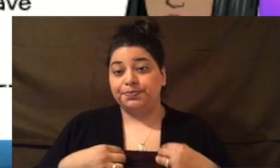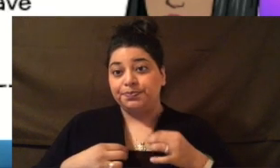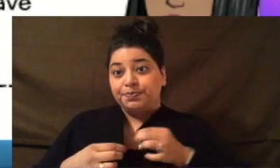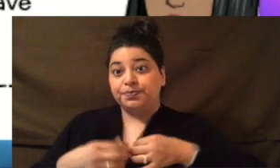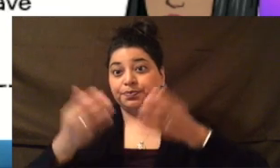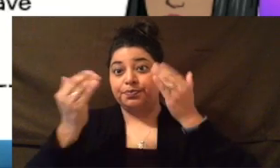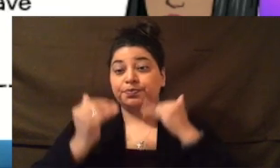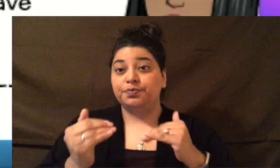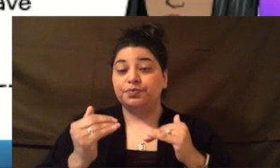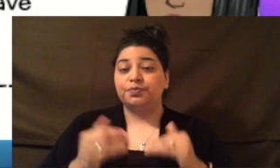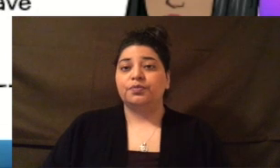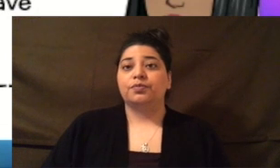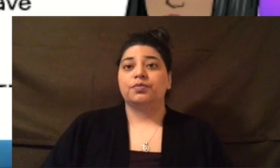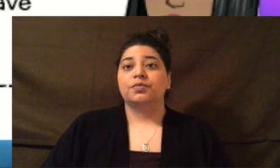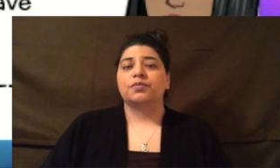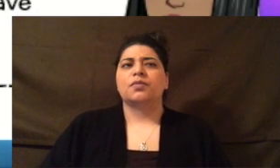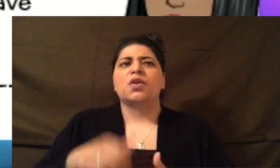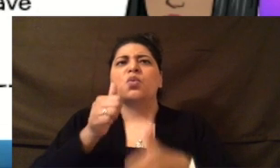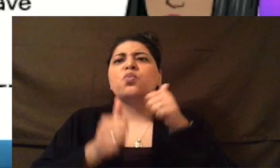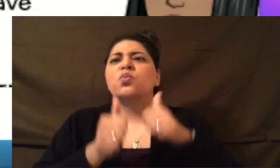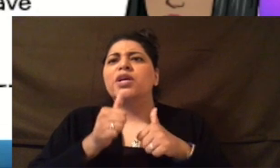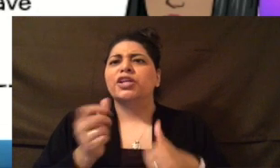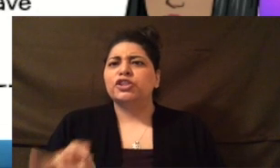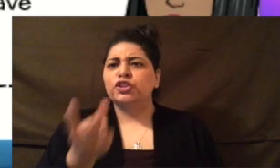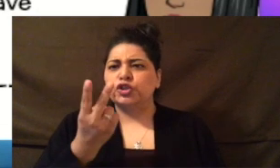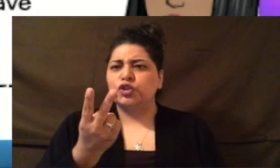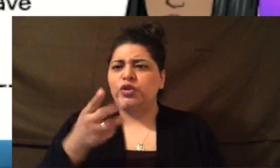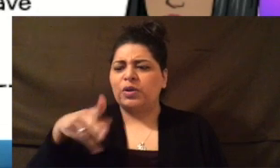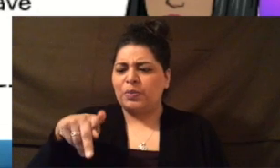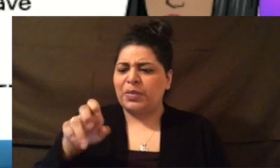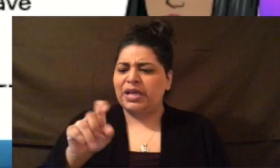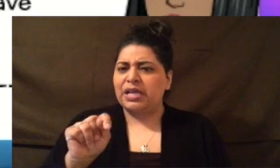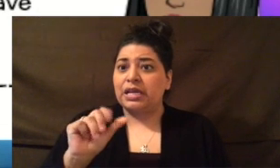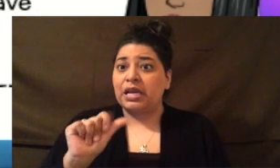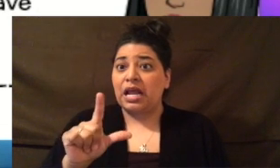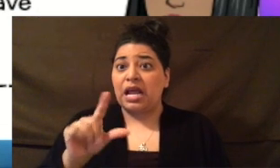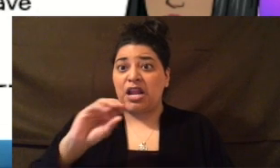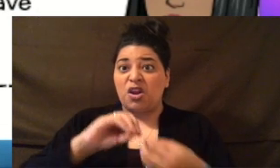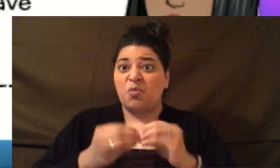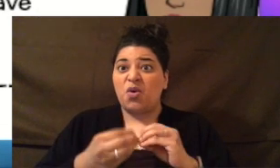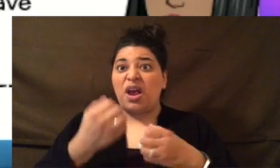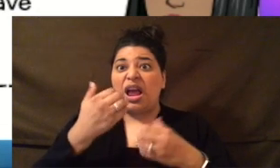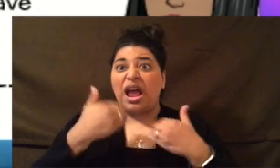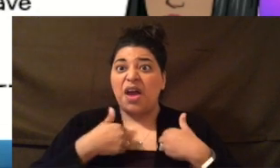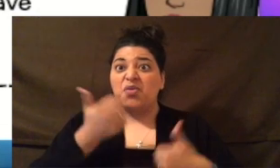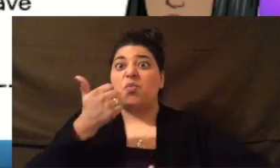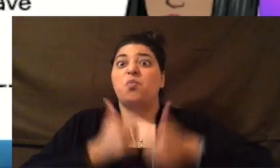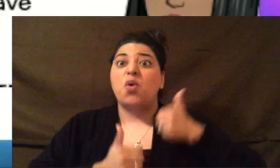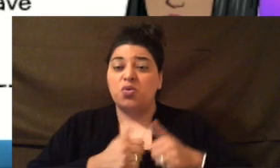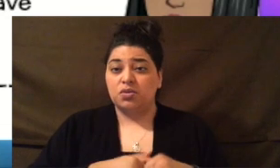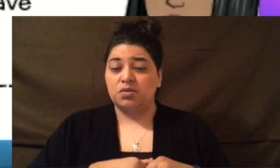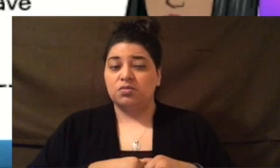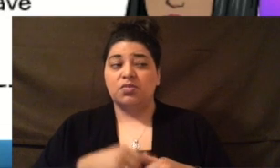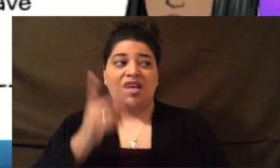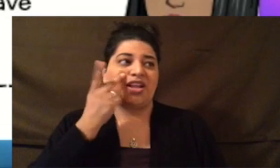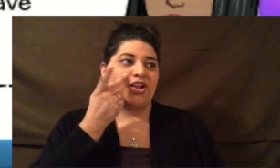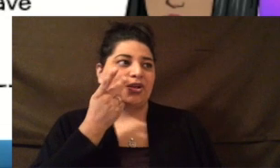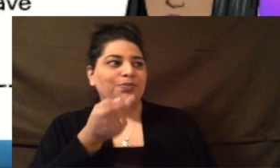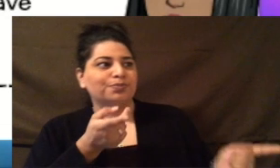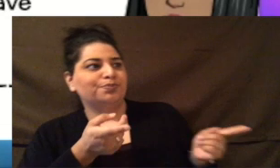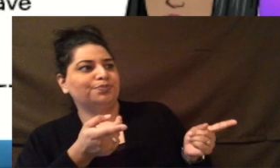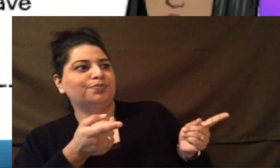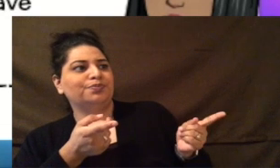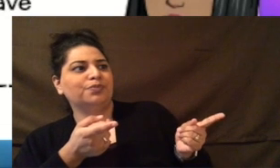petals. Number 4, our last question. Which 2 petal numbers have the highest amount?